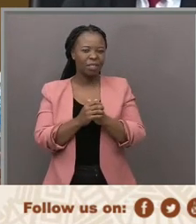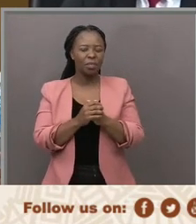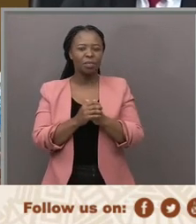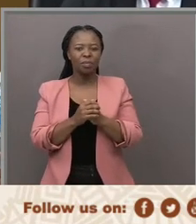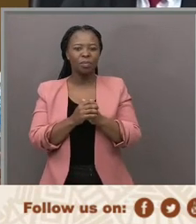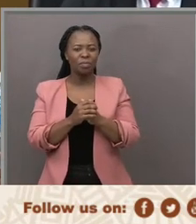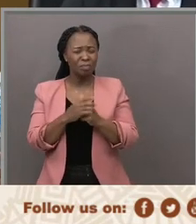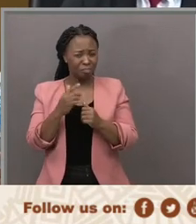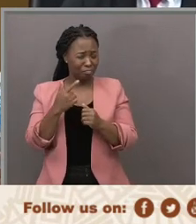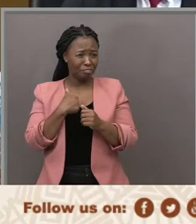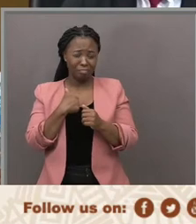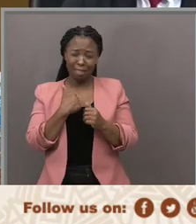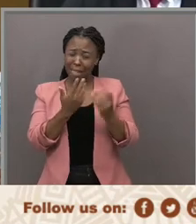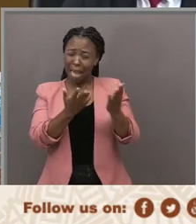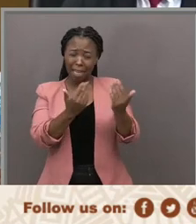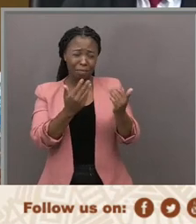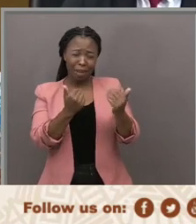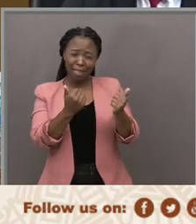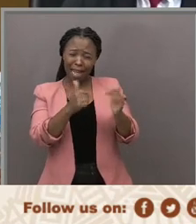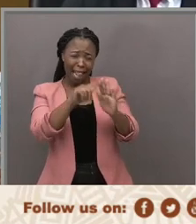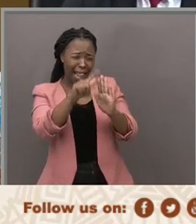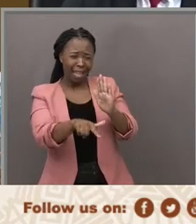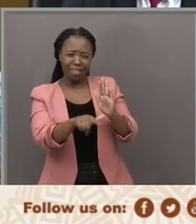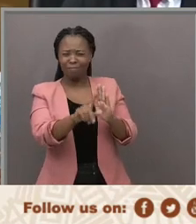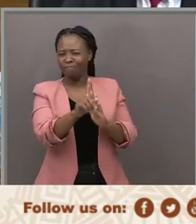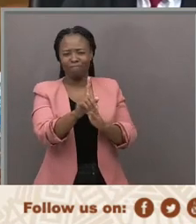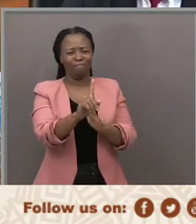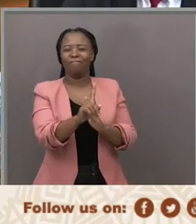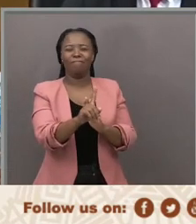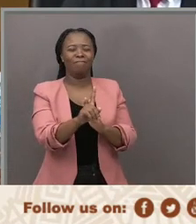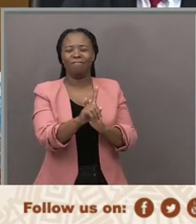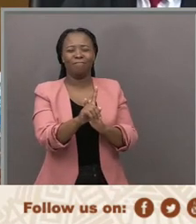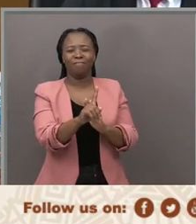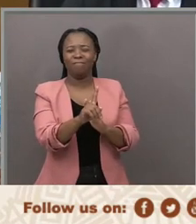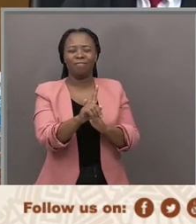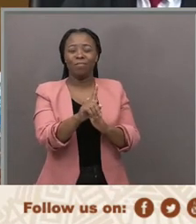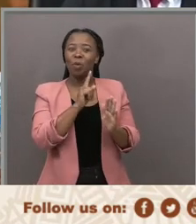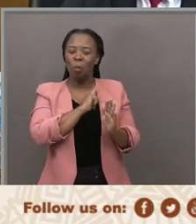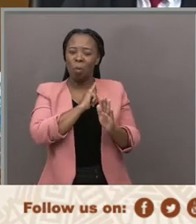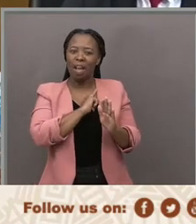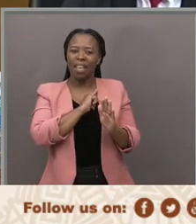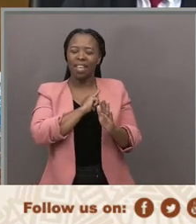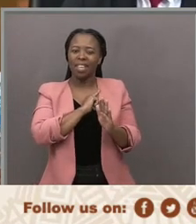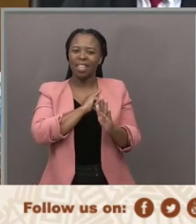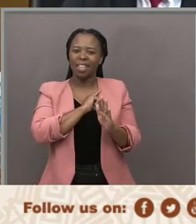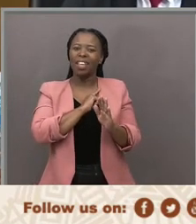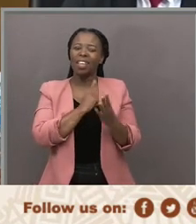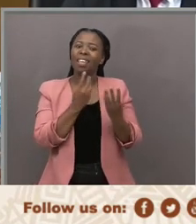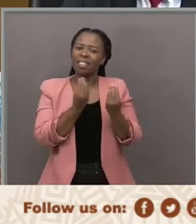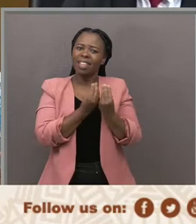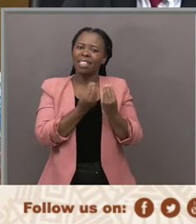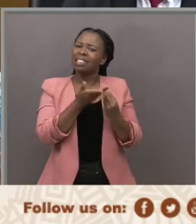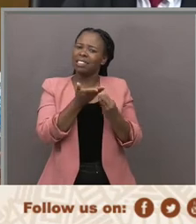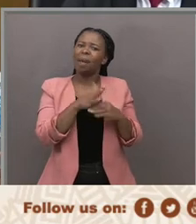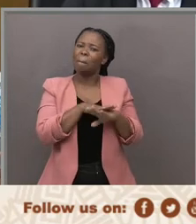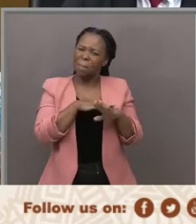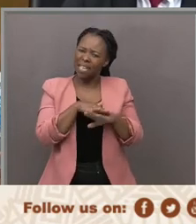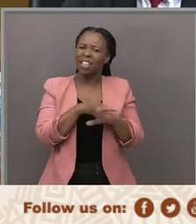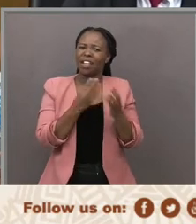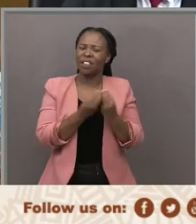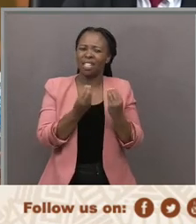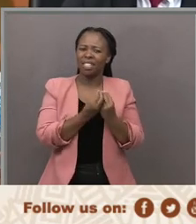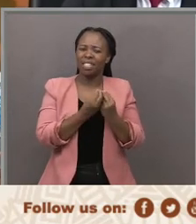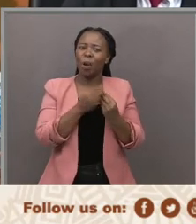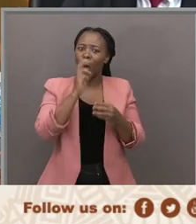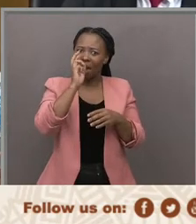expect nothing less from you. You've got, because these things are just basic things we must do. We must achieve